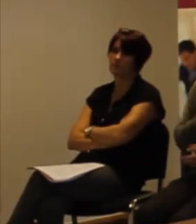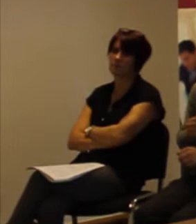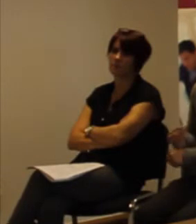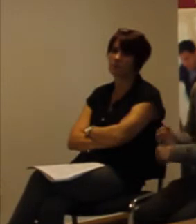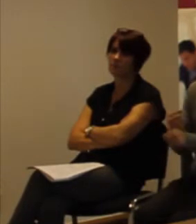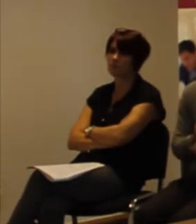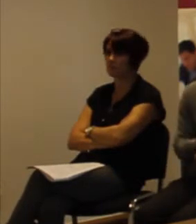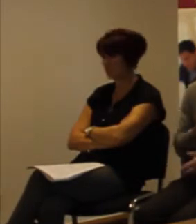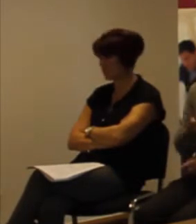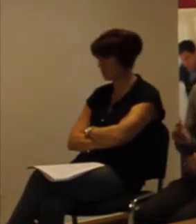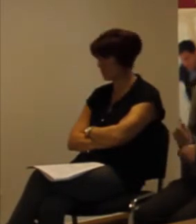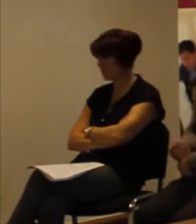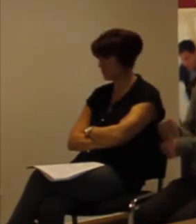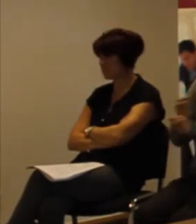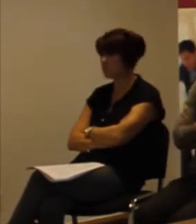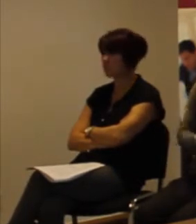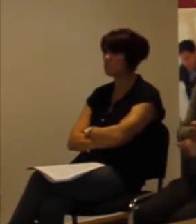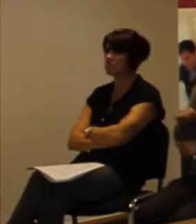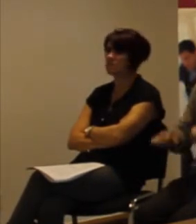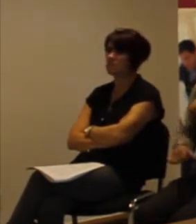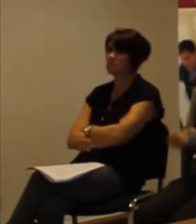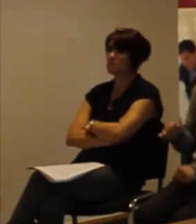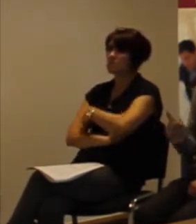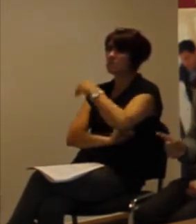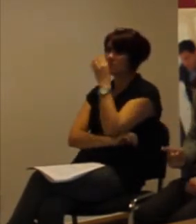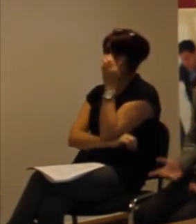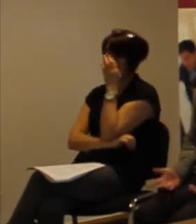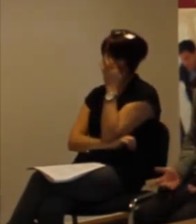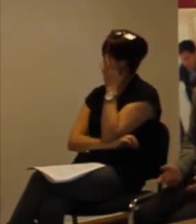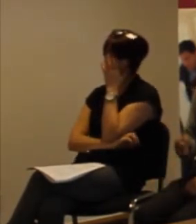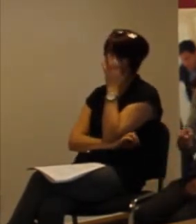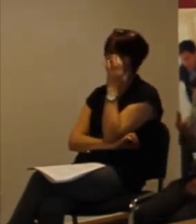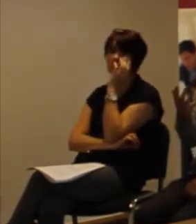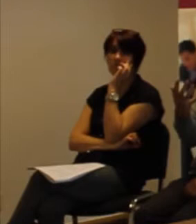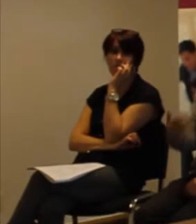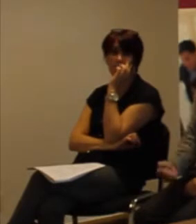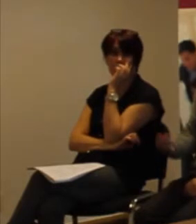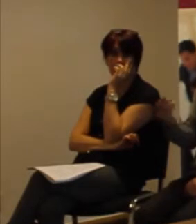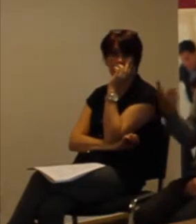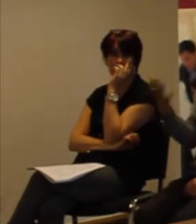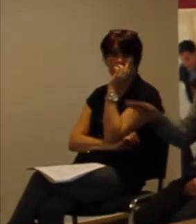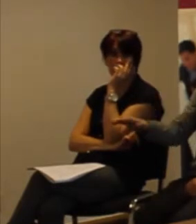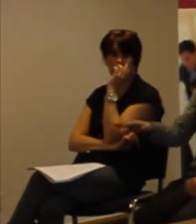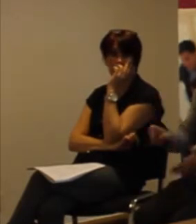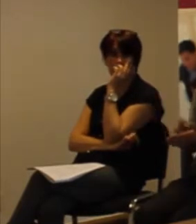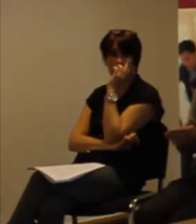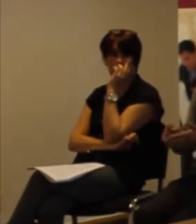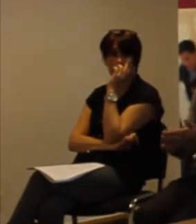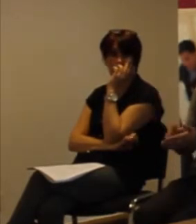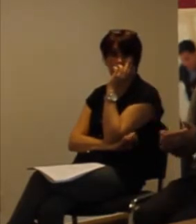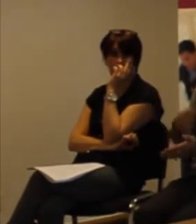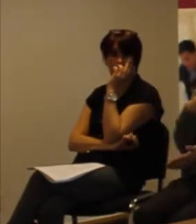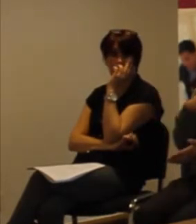a general quality procedure. So if you've got, I mean, I think if you've someone scribing, if you're saying, I'm the only person in the room, I'm